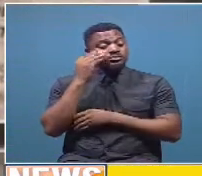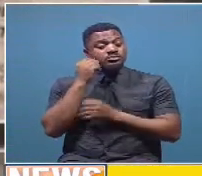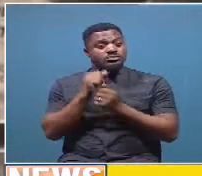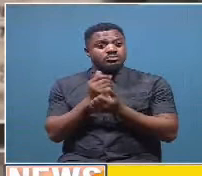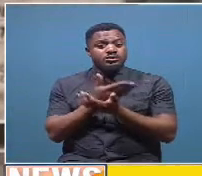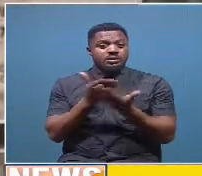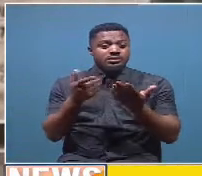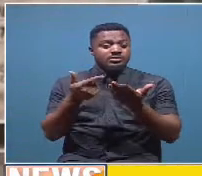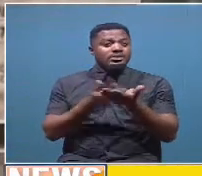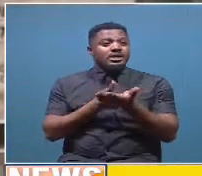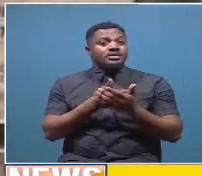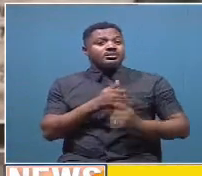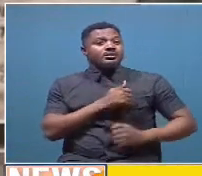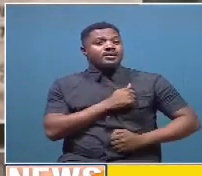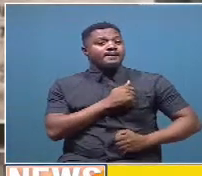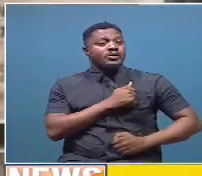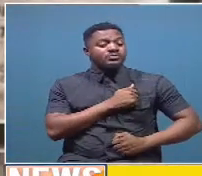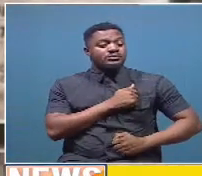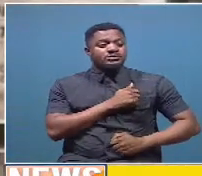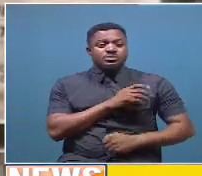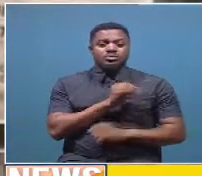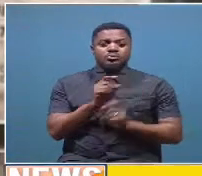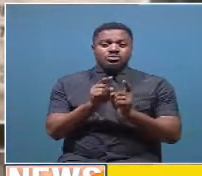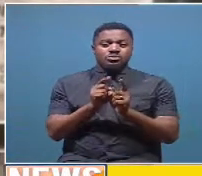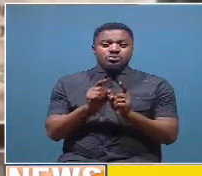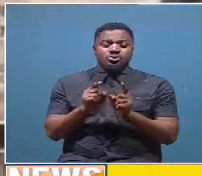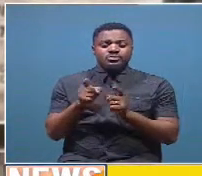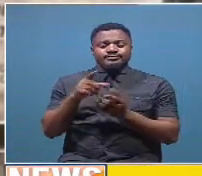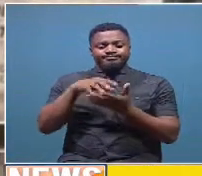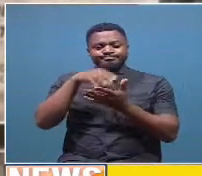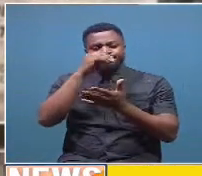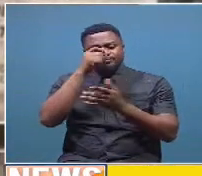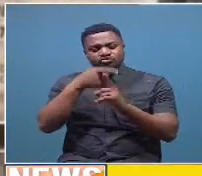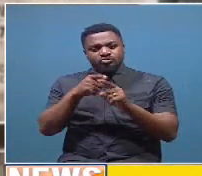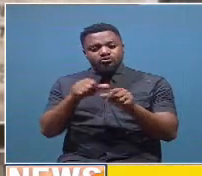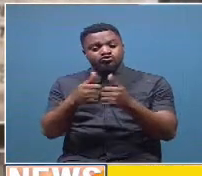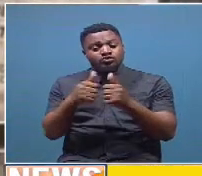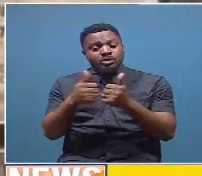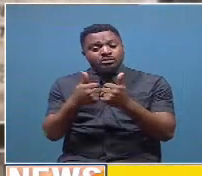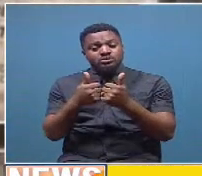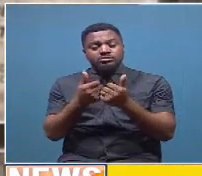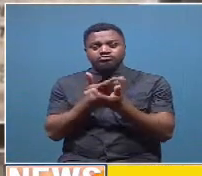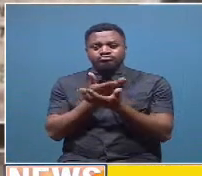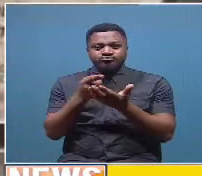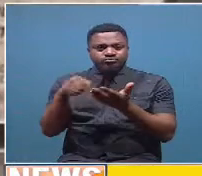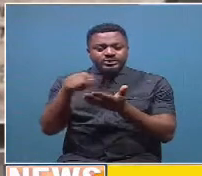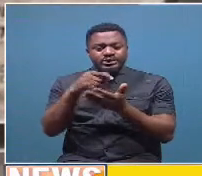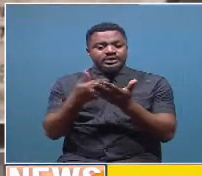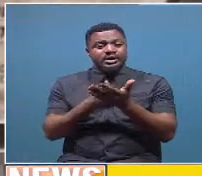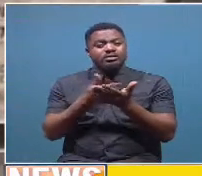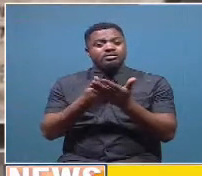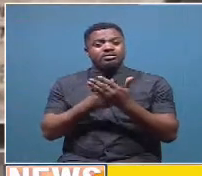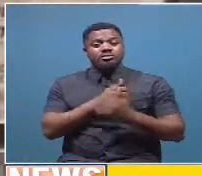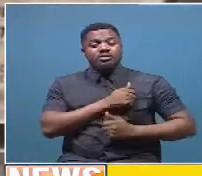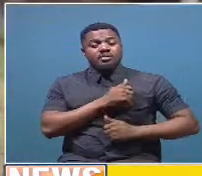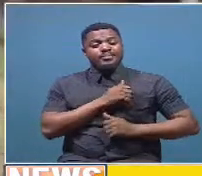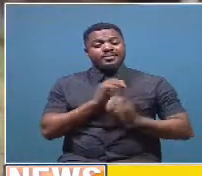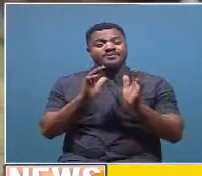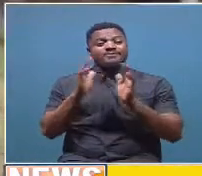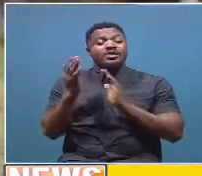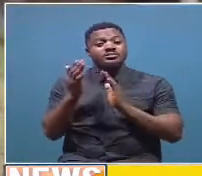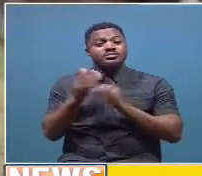with the Ghanaian Armed Forces, as well as to learn from the challenges that the Ghanaian Army and Air Force are